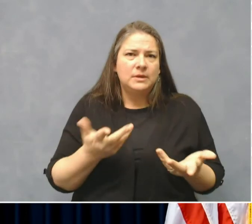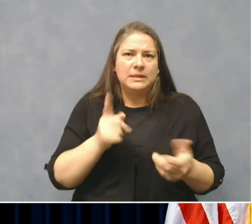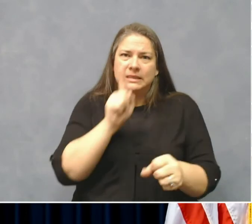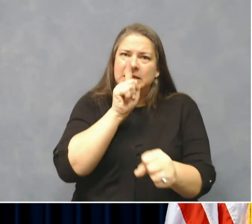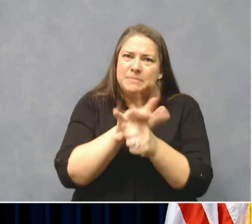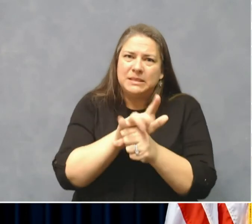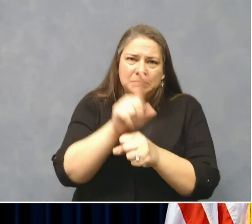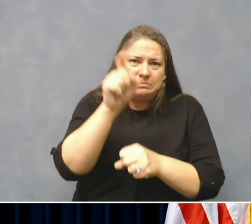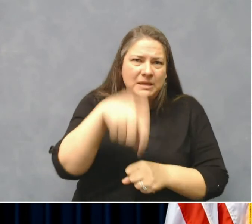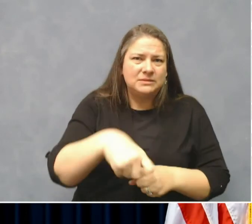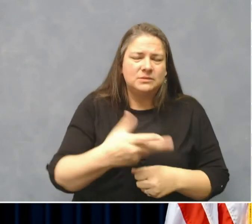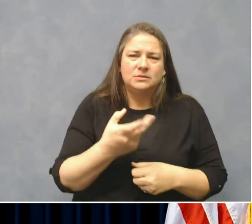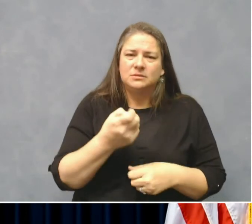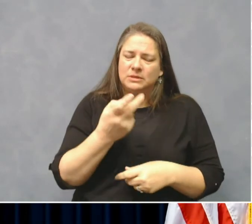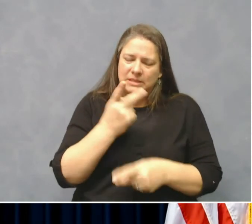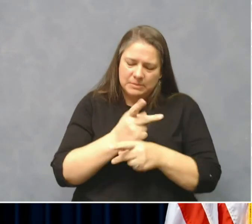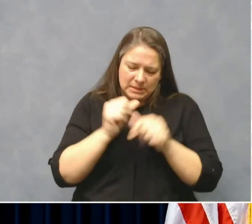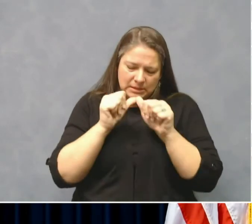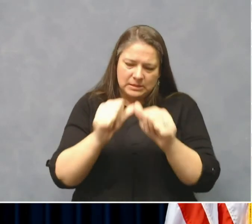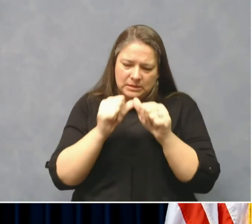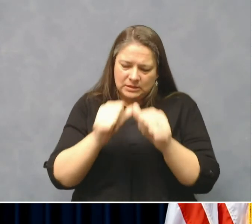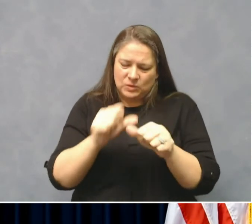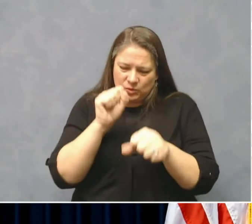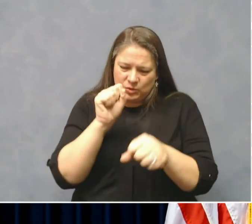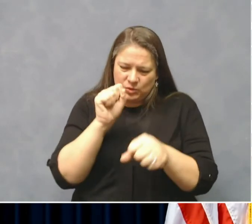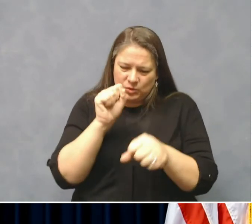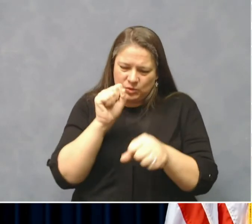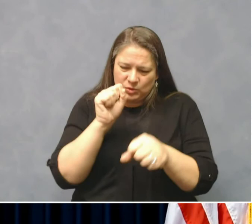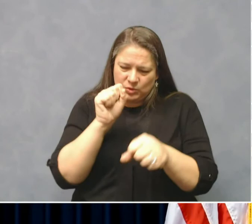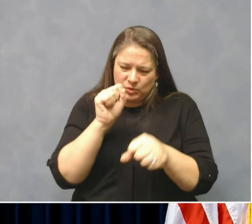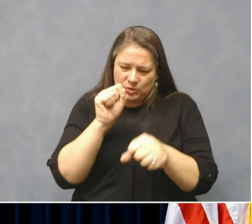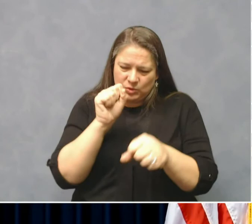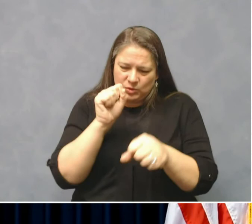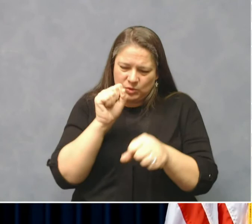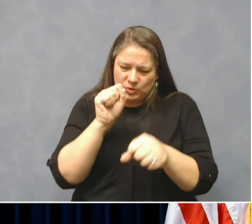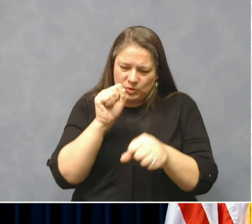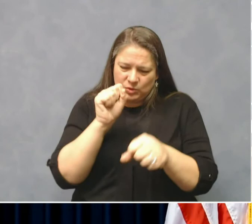working hard. But we all got to do it working together.